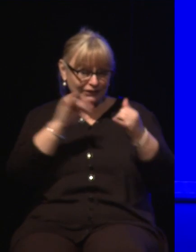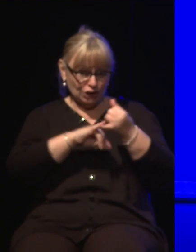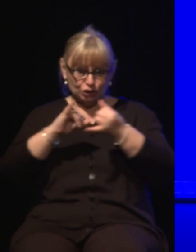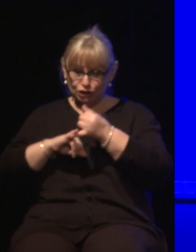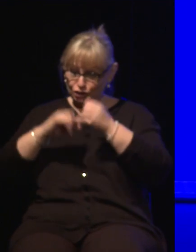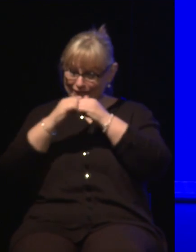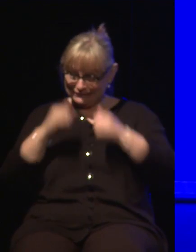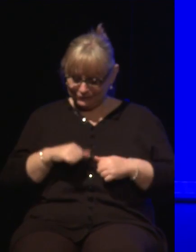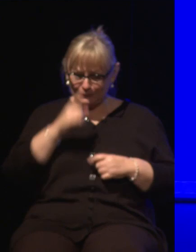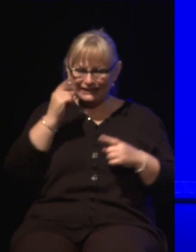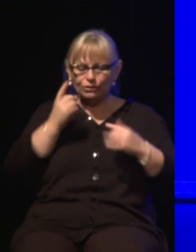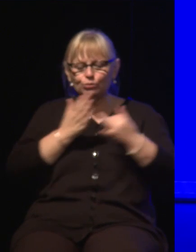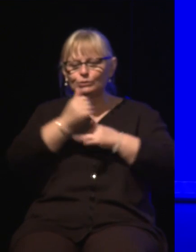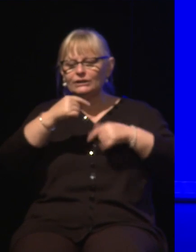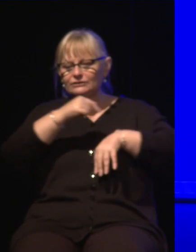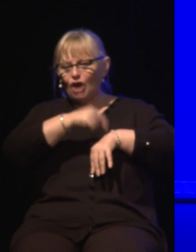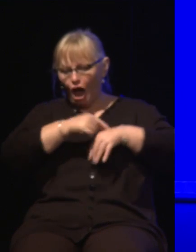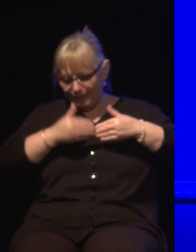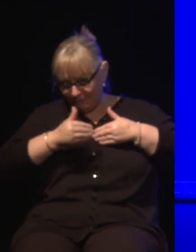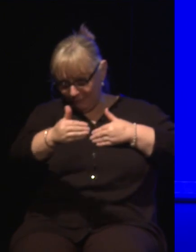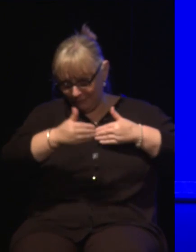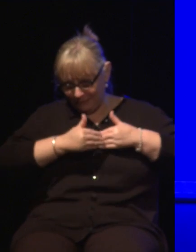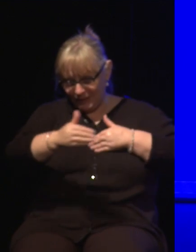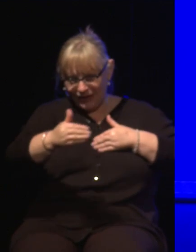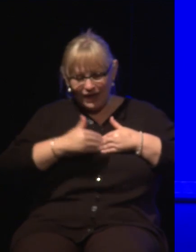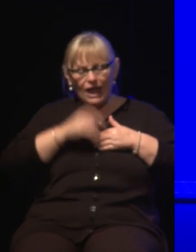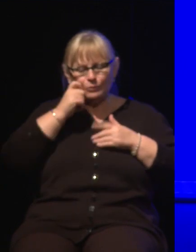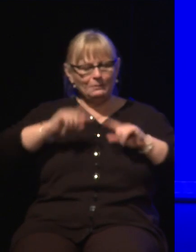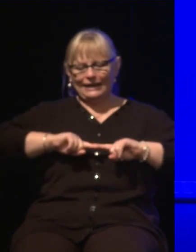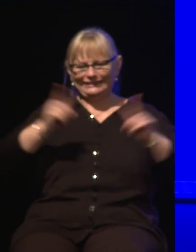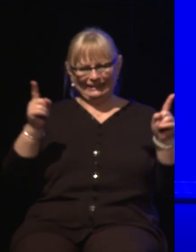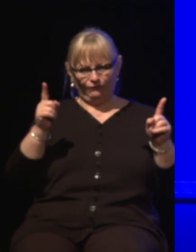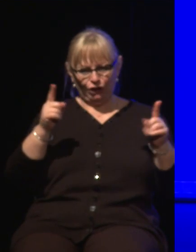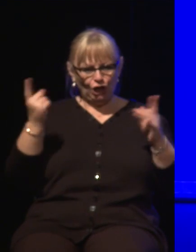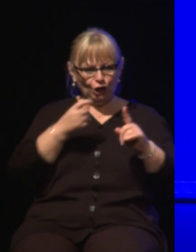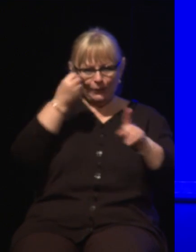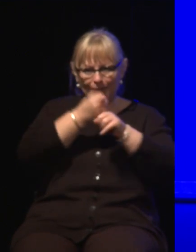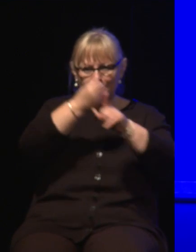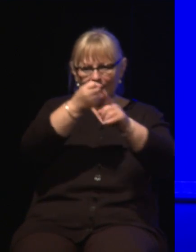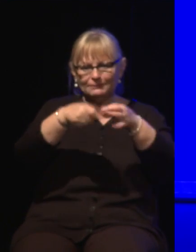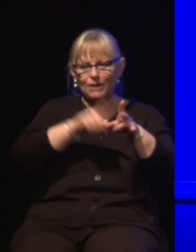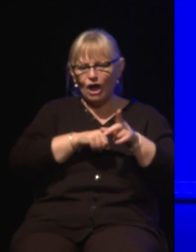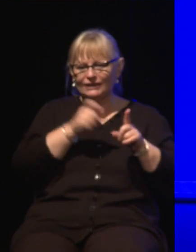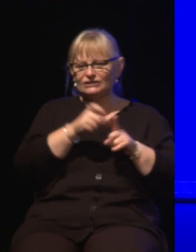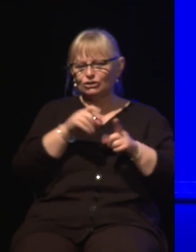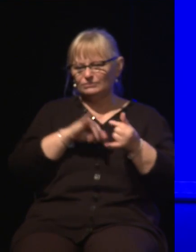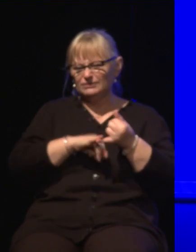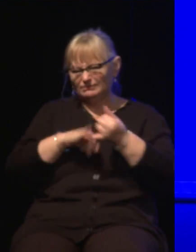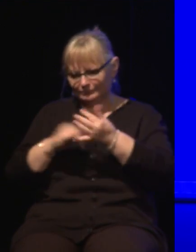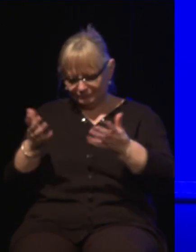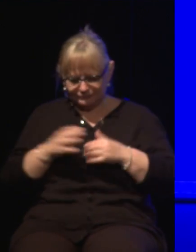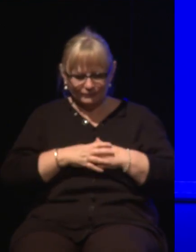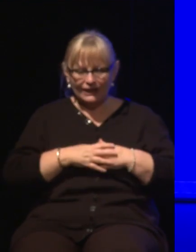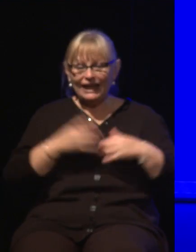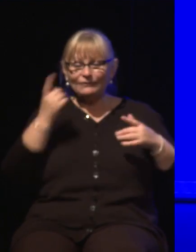that over time, you get a very different picture of how many people are affected by social security. So if you look